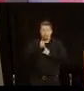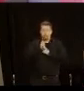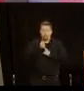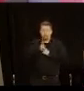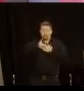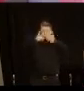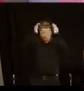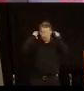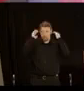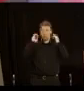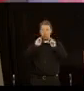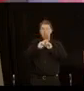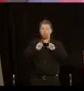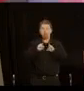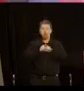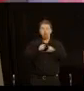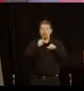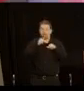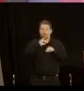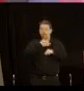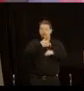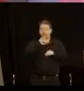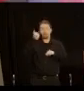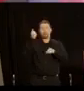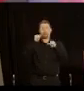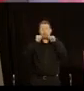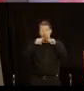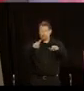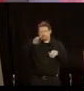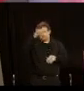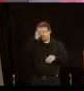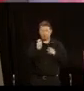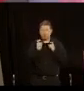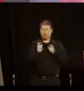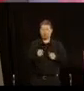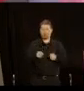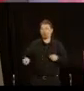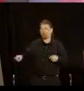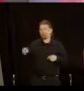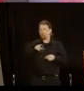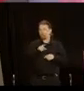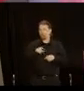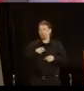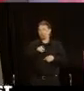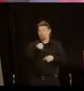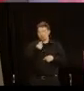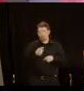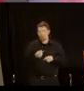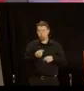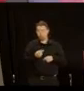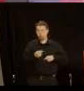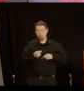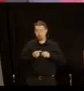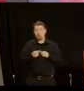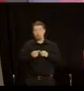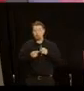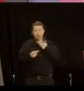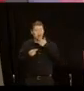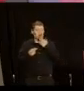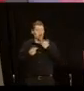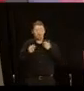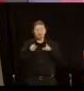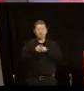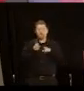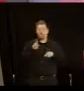your best blessing that God could ever have given you. And I will tell you, as Rachel